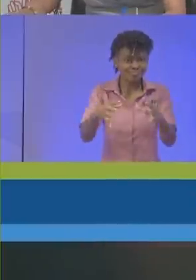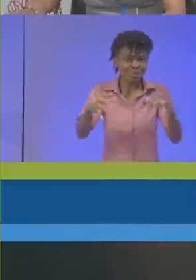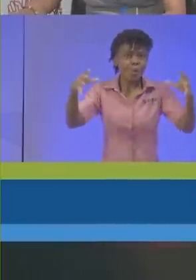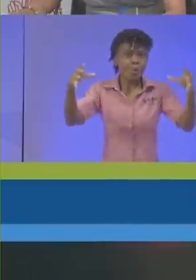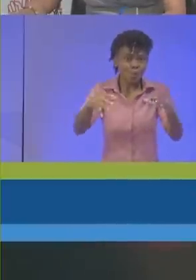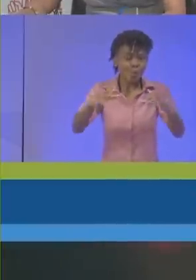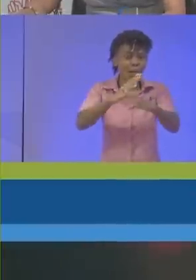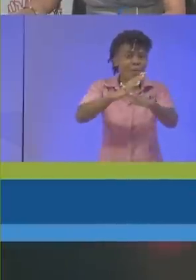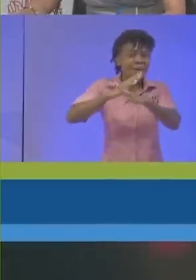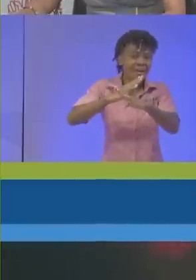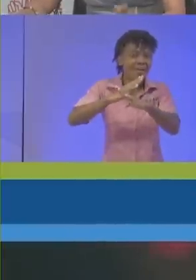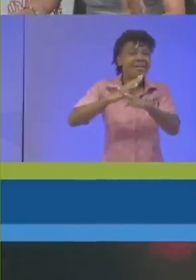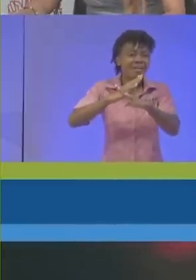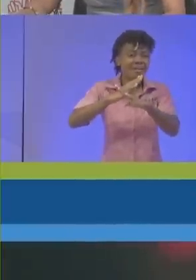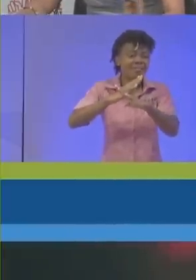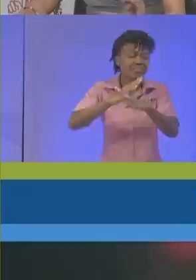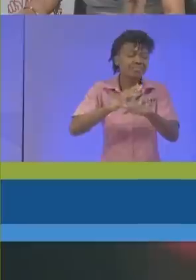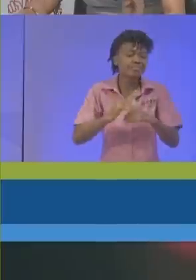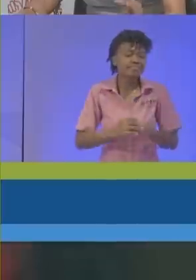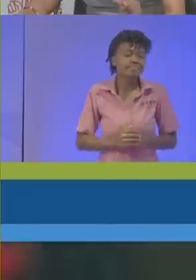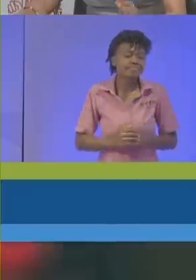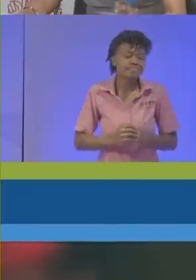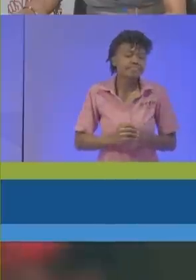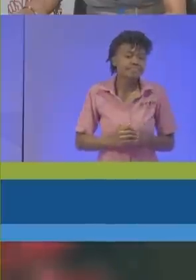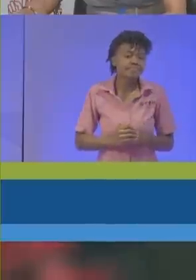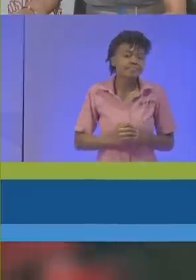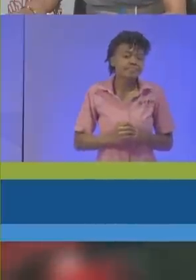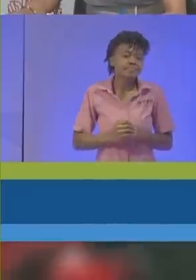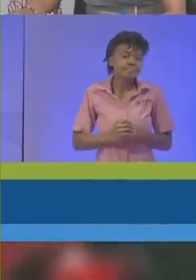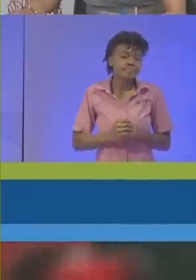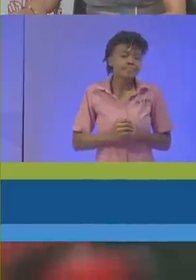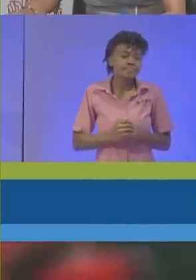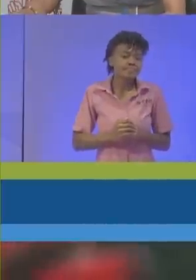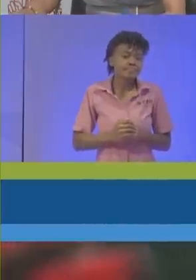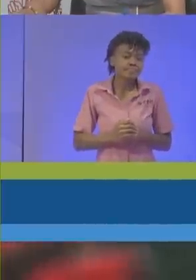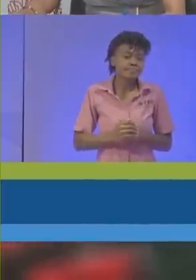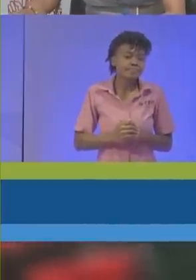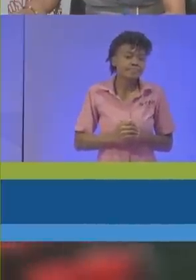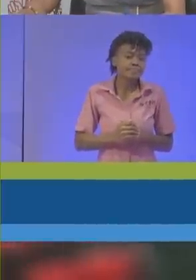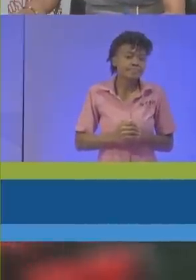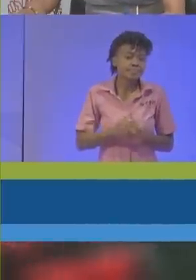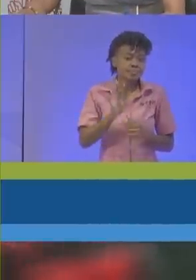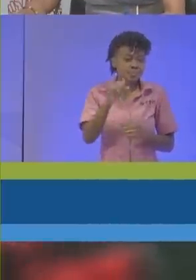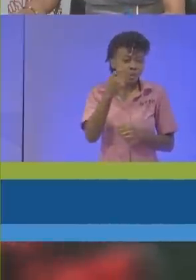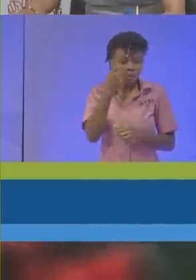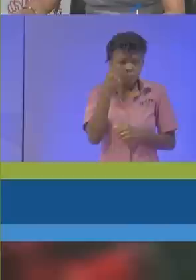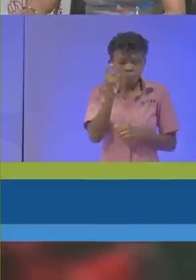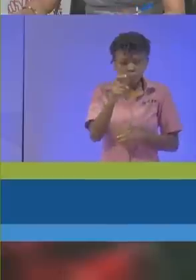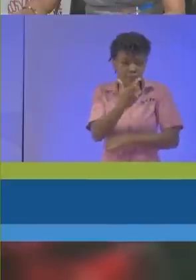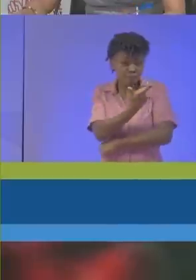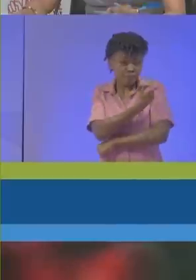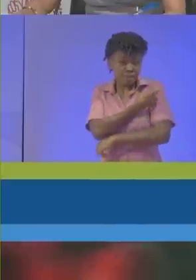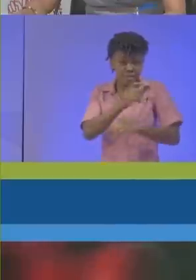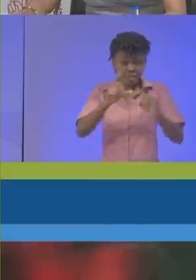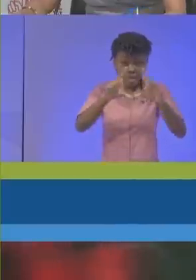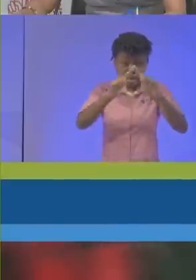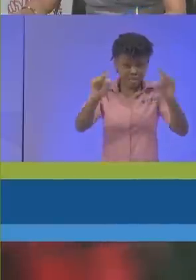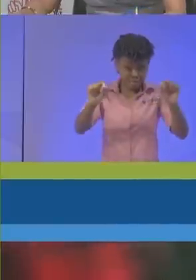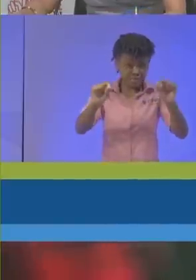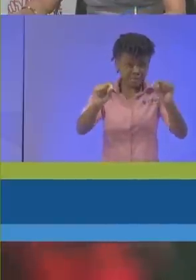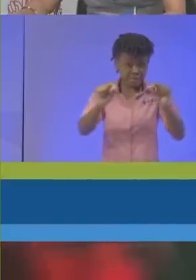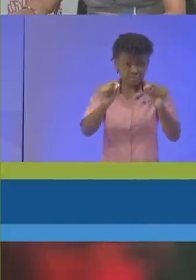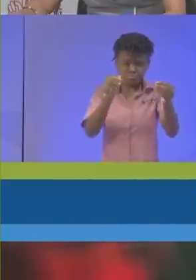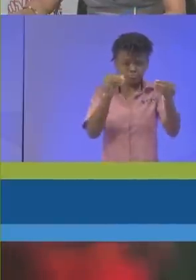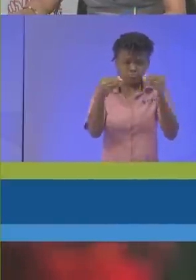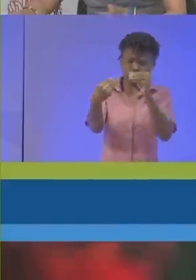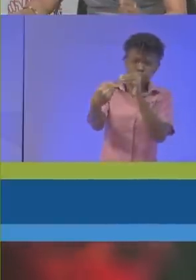up here is so that we could look, if we look at the back of the card, it tells us what vaccines are